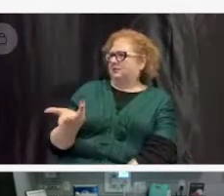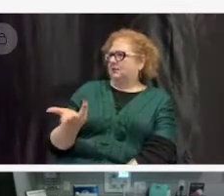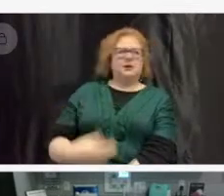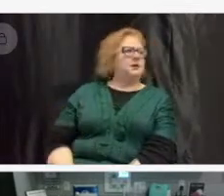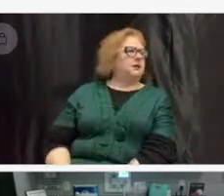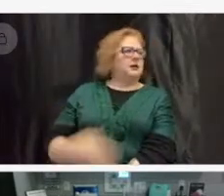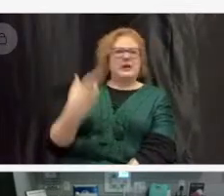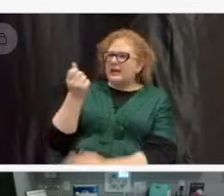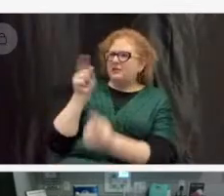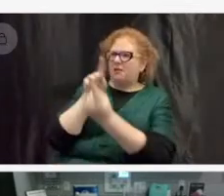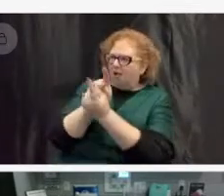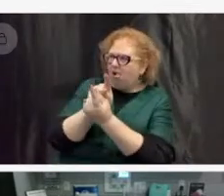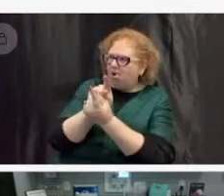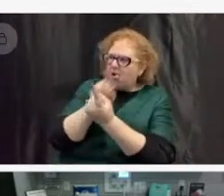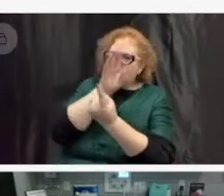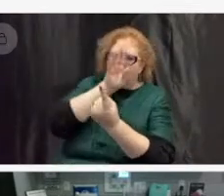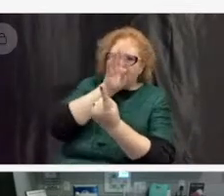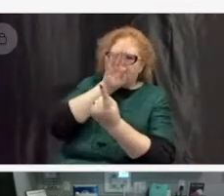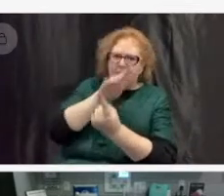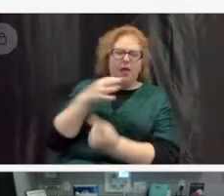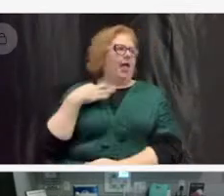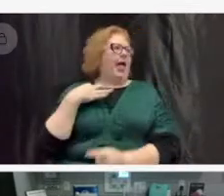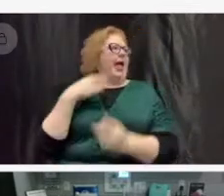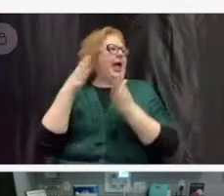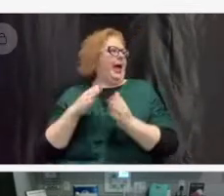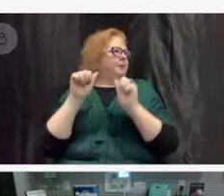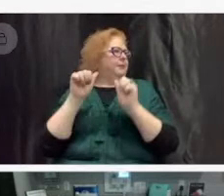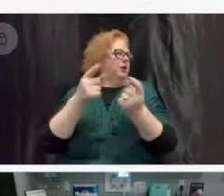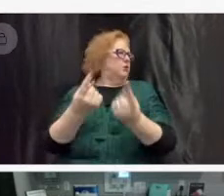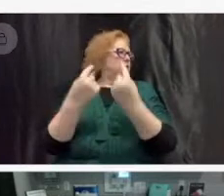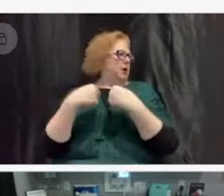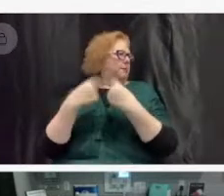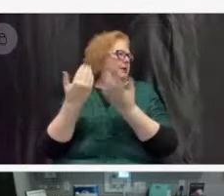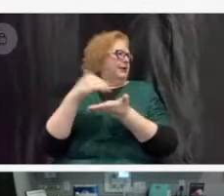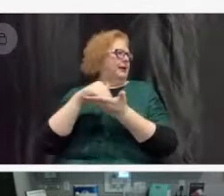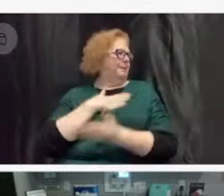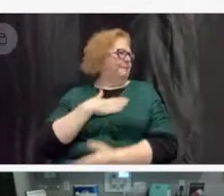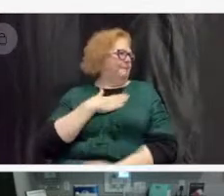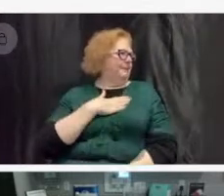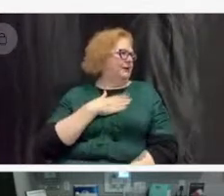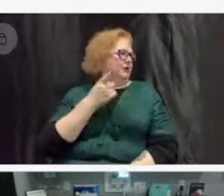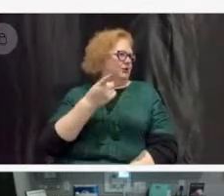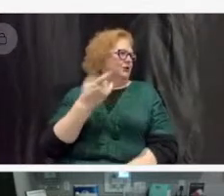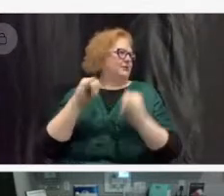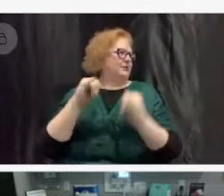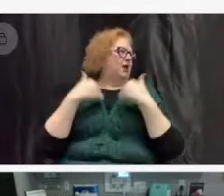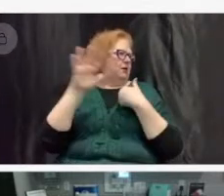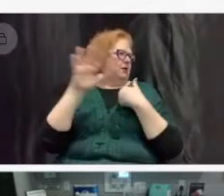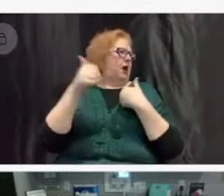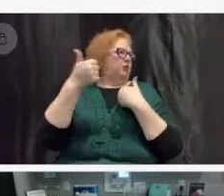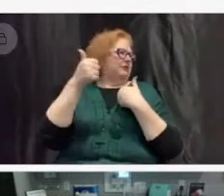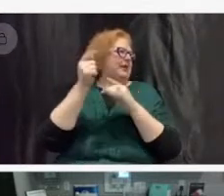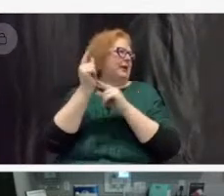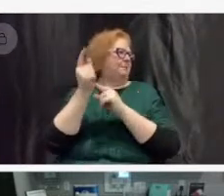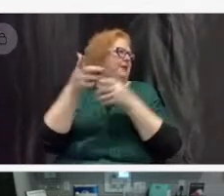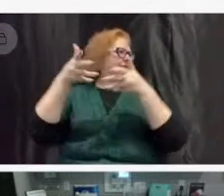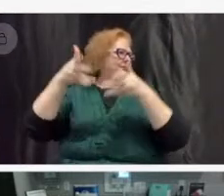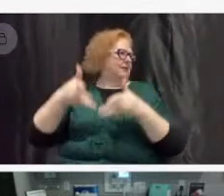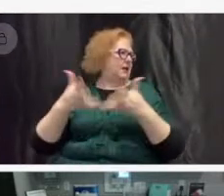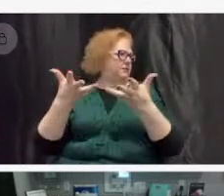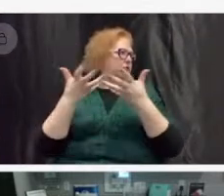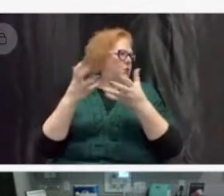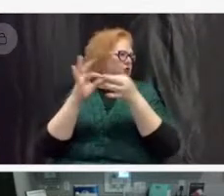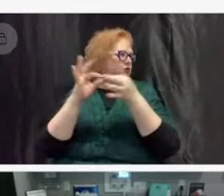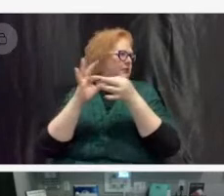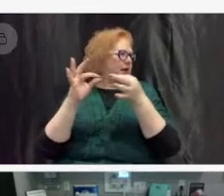Excuse me, the applicant, can you please come back up? You do have approximately 10 minutes left, if you so choose to.